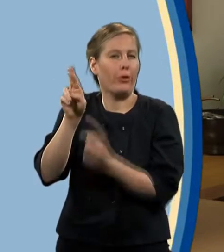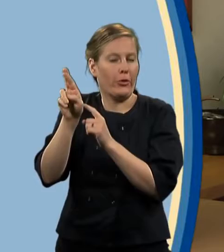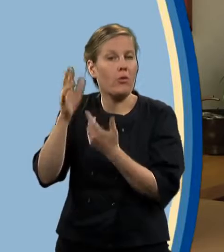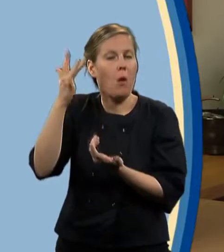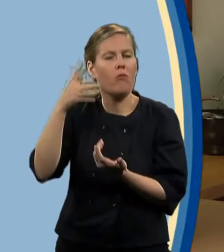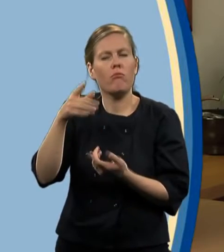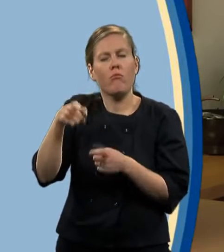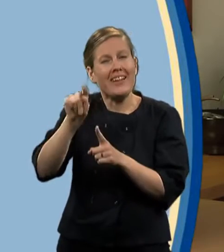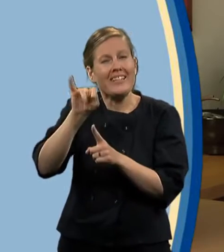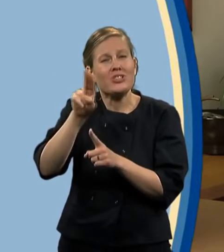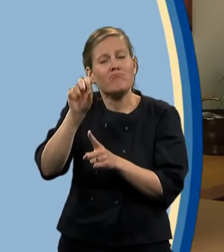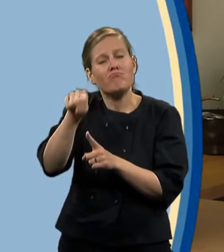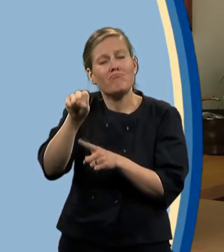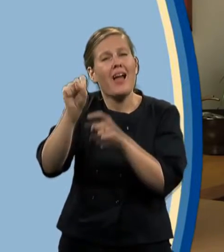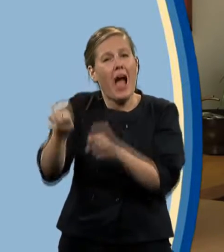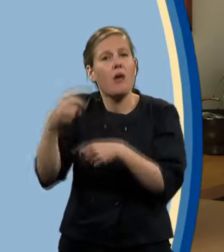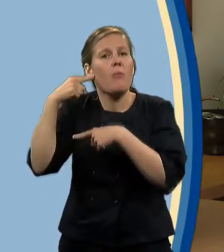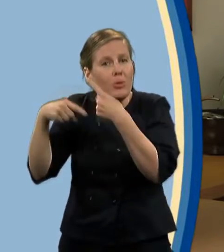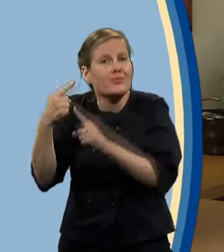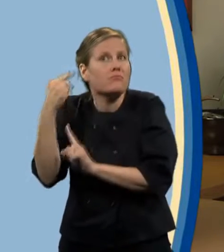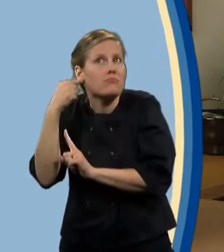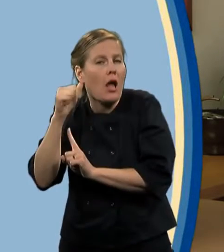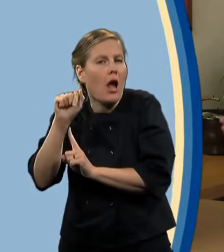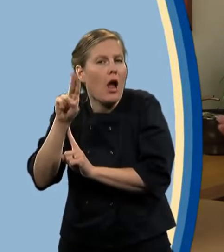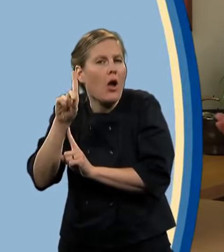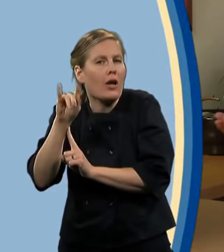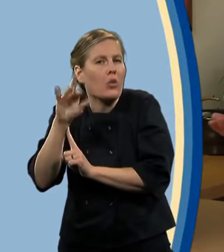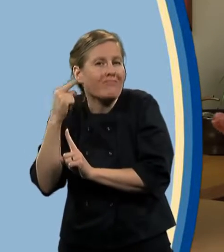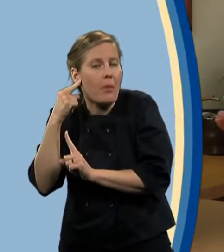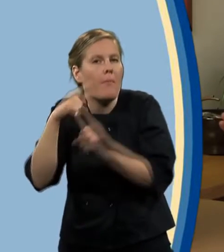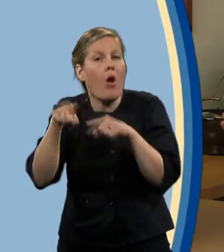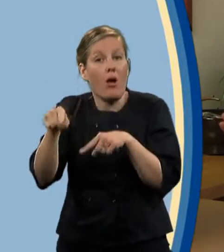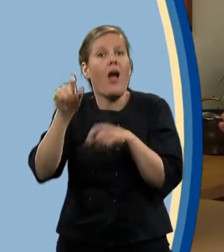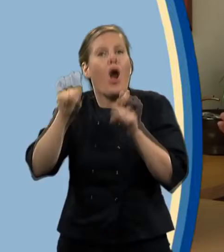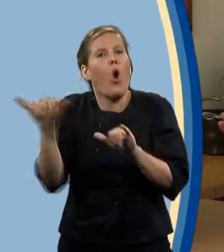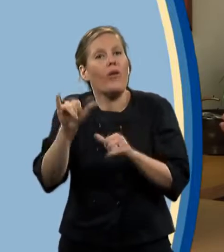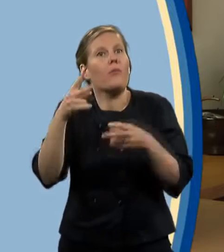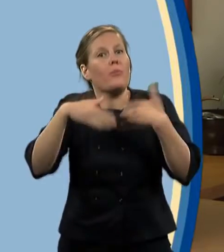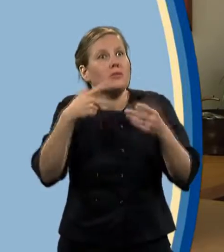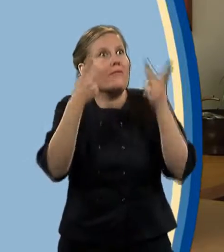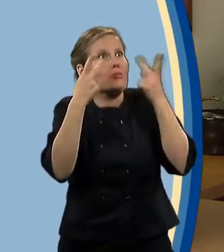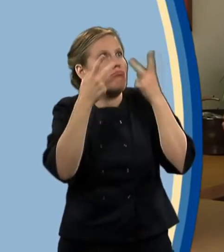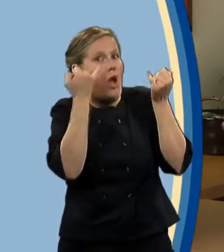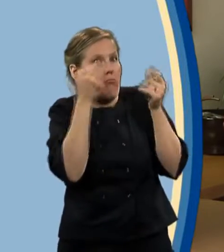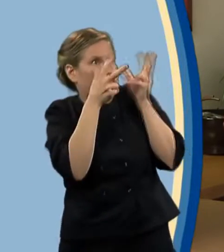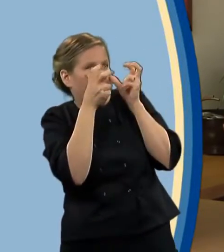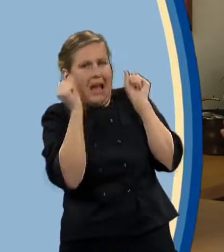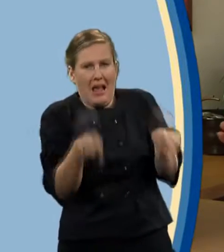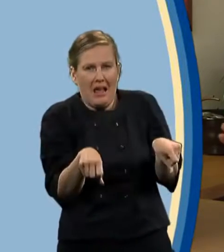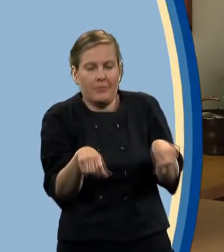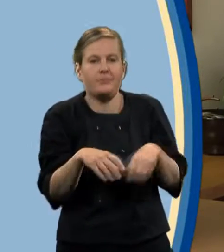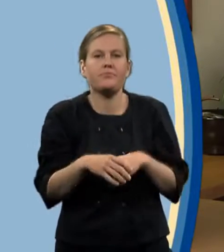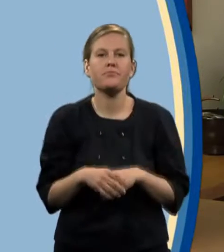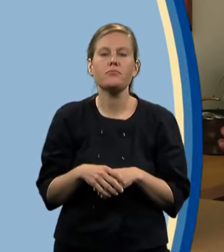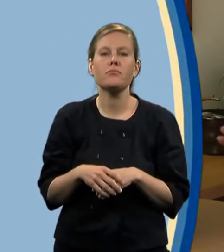given auditory stimulation. But the tissue can also process visual information if that's the modality